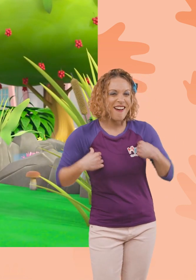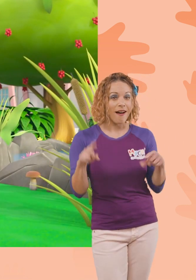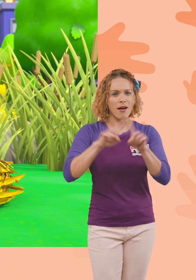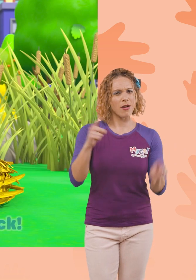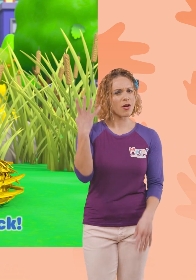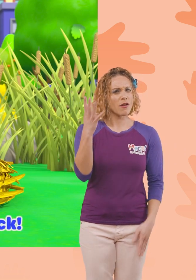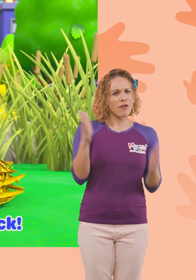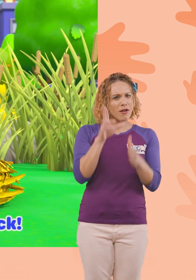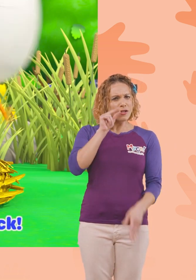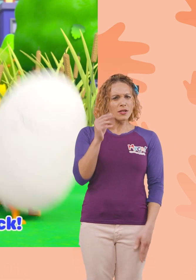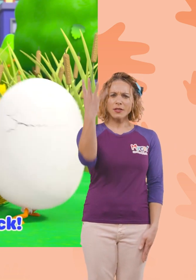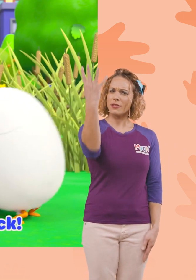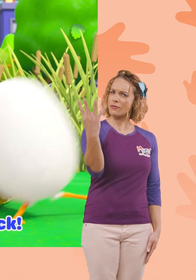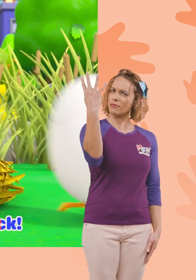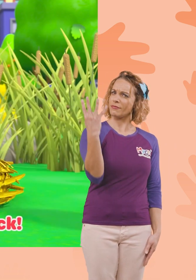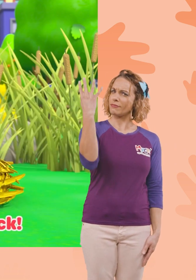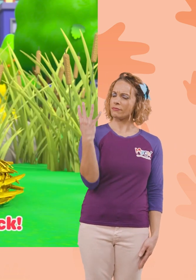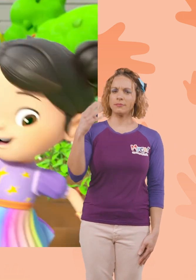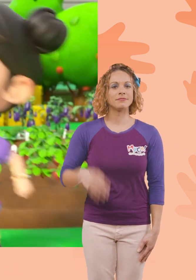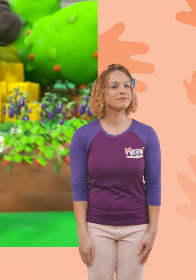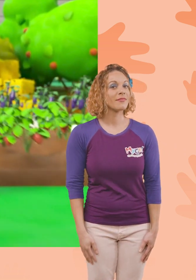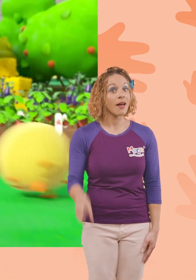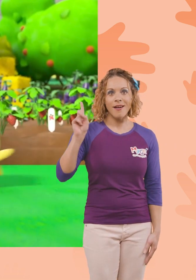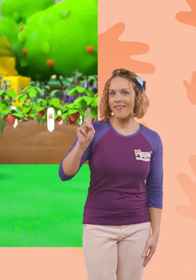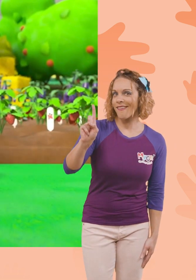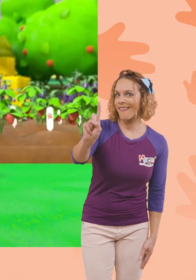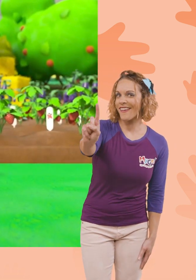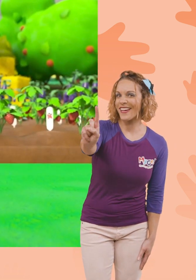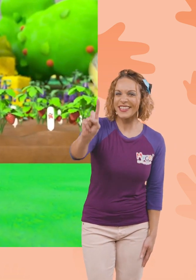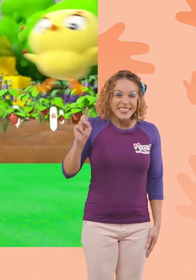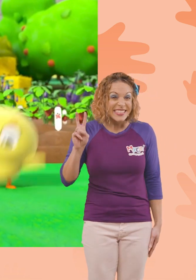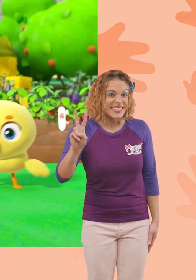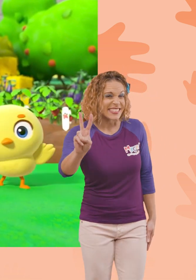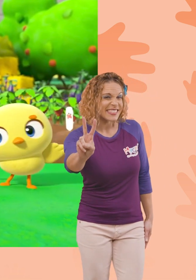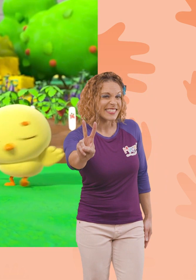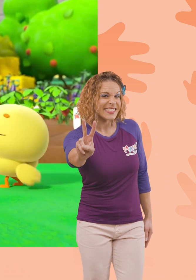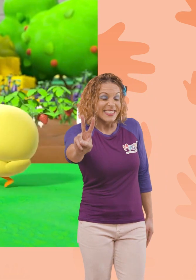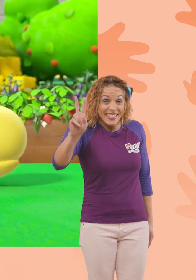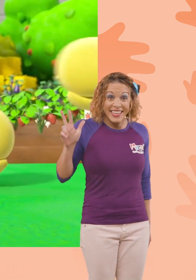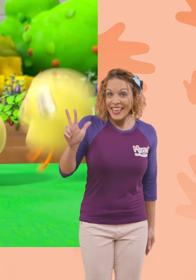Came back. One,